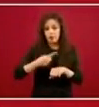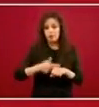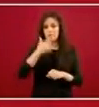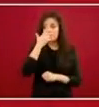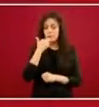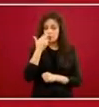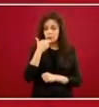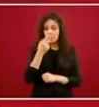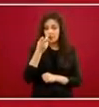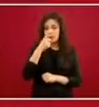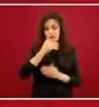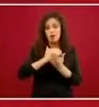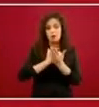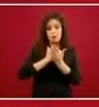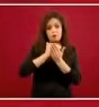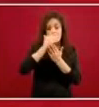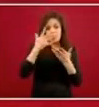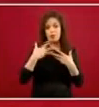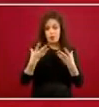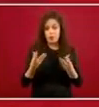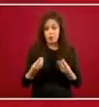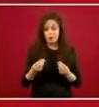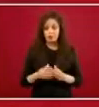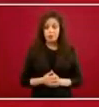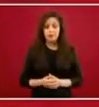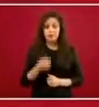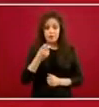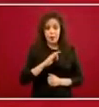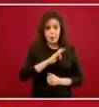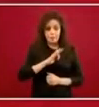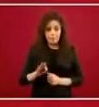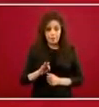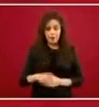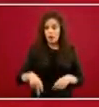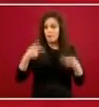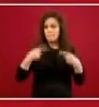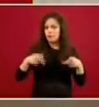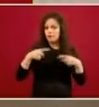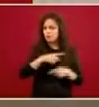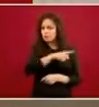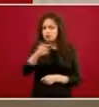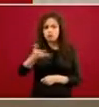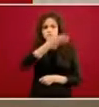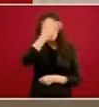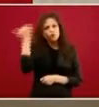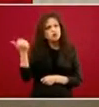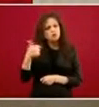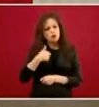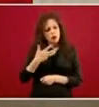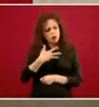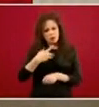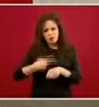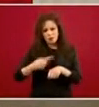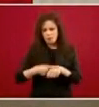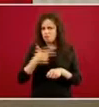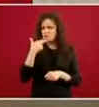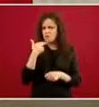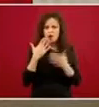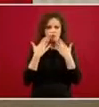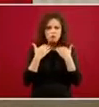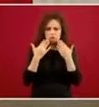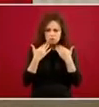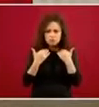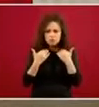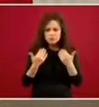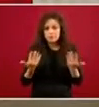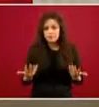one of the highest in the world. And this could lead to people who do not know